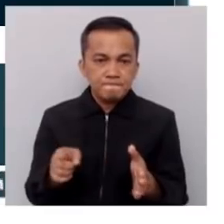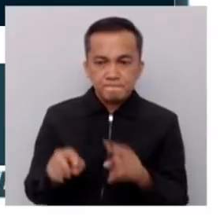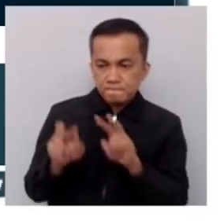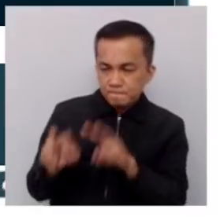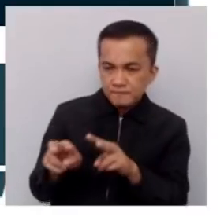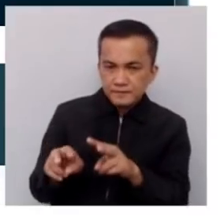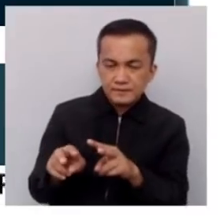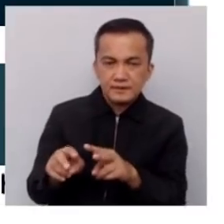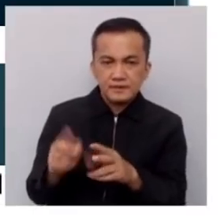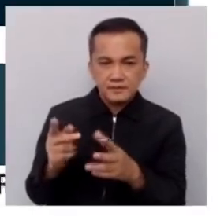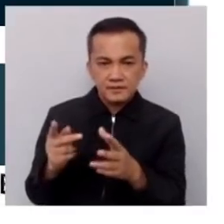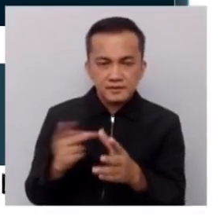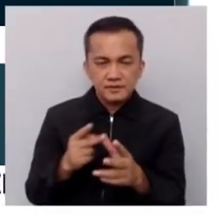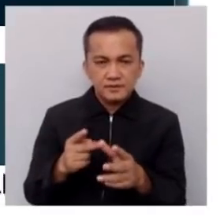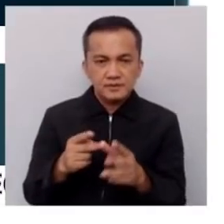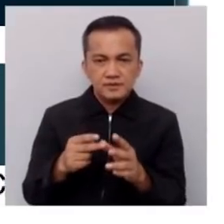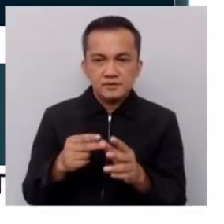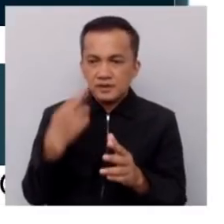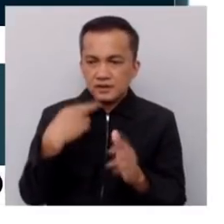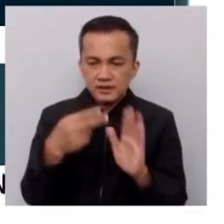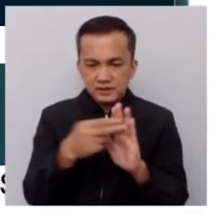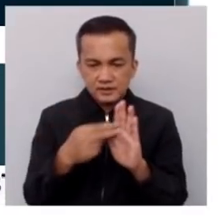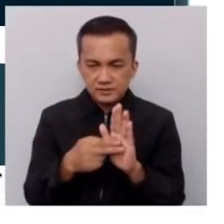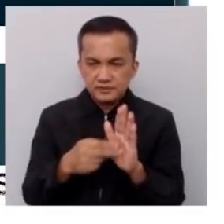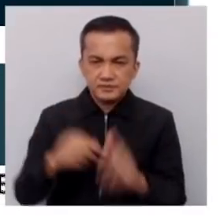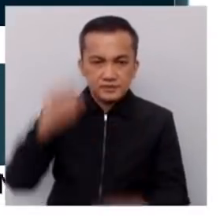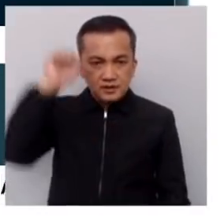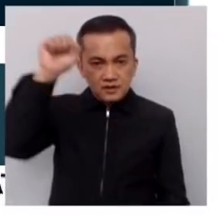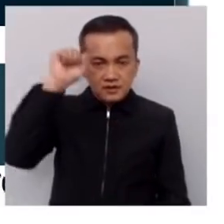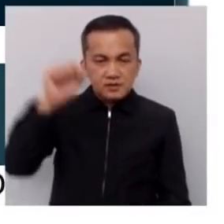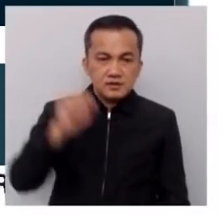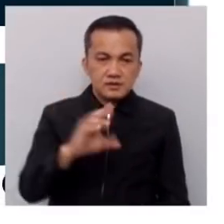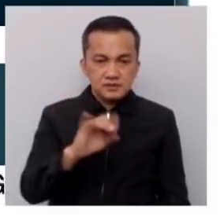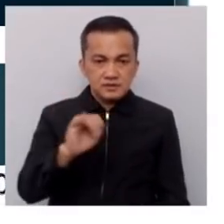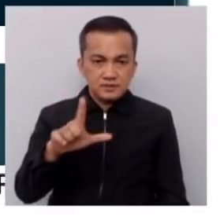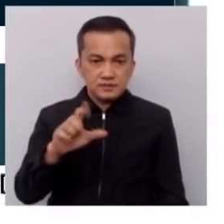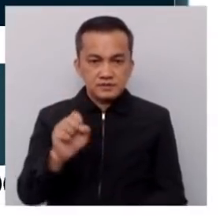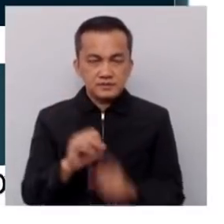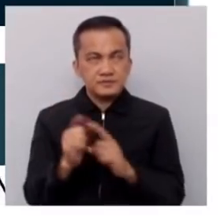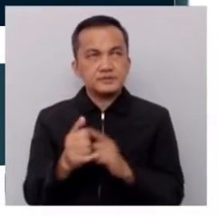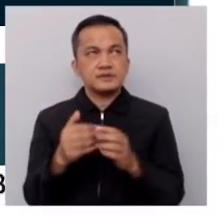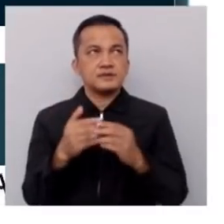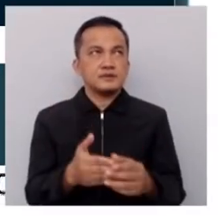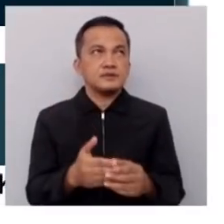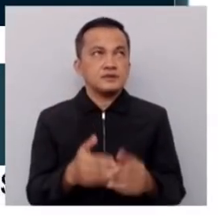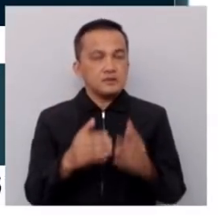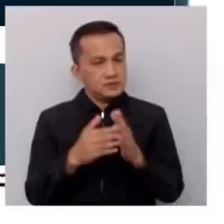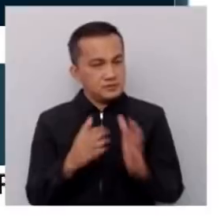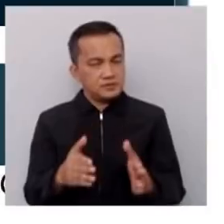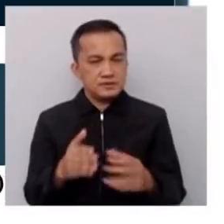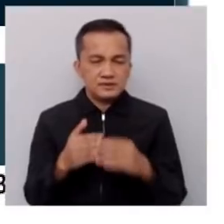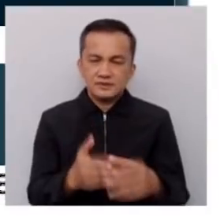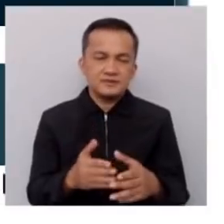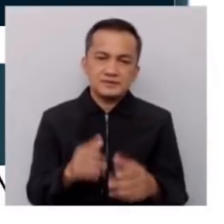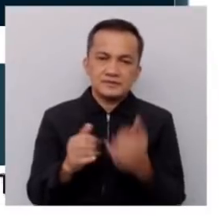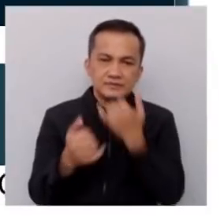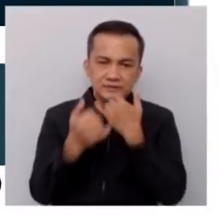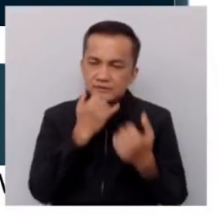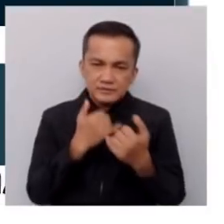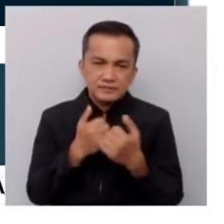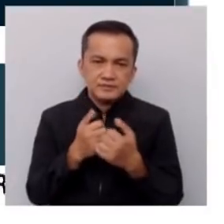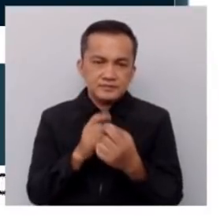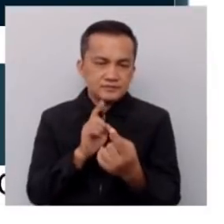the priority is red tagging of activists, of civil society leaders, of student leaders. No, that's the wrong approach. In